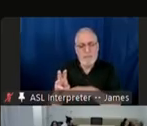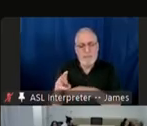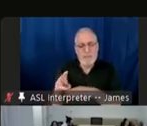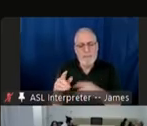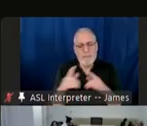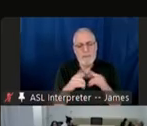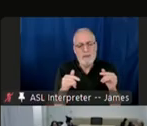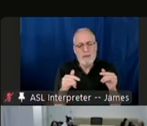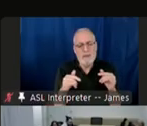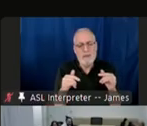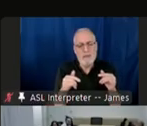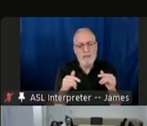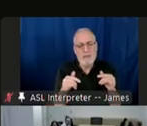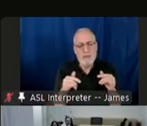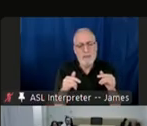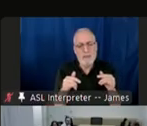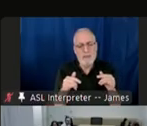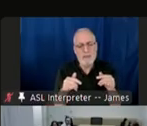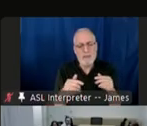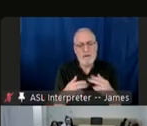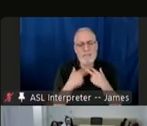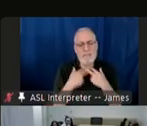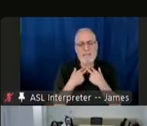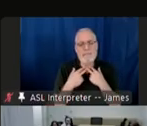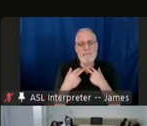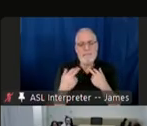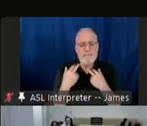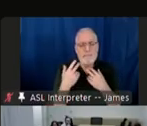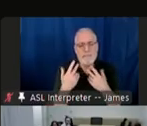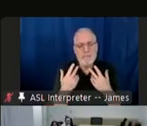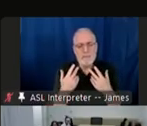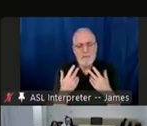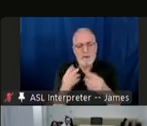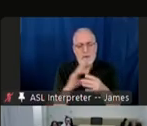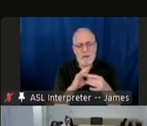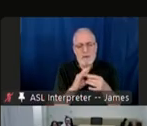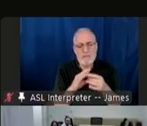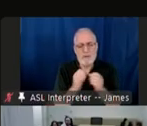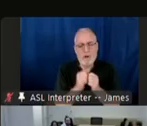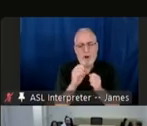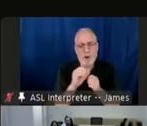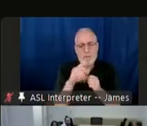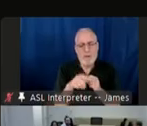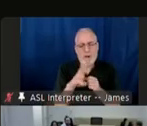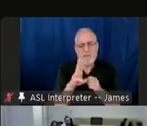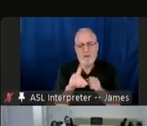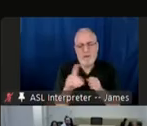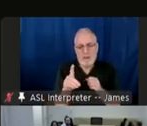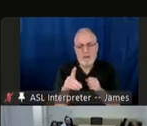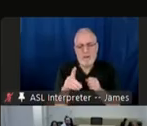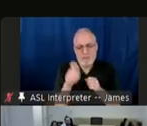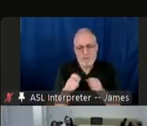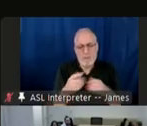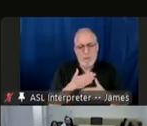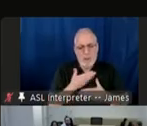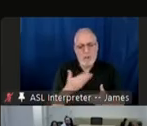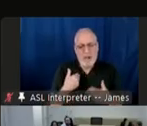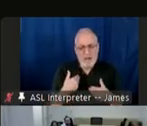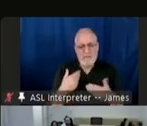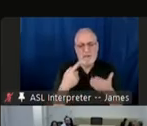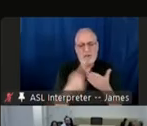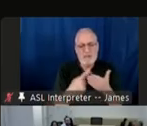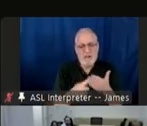subject to HIPAA because of our relationship with OPWD, that they, should be willing to at least have a discussion with us, help us understand